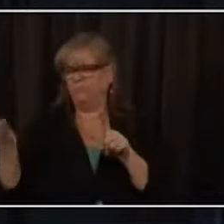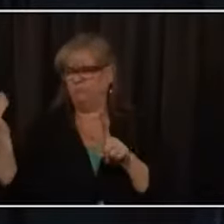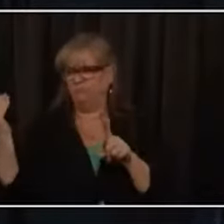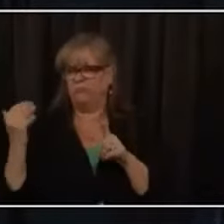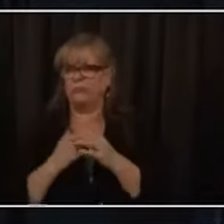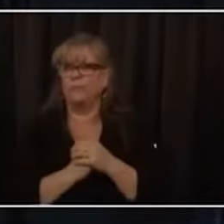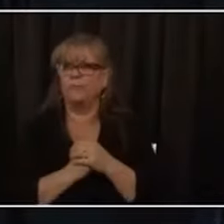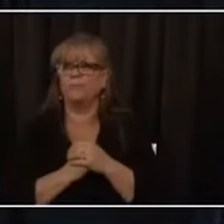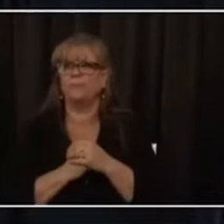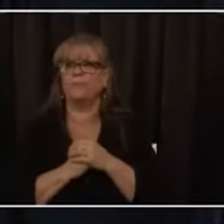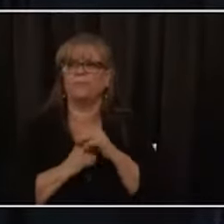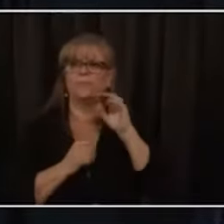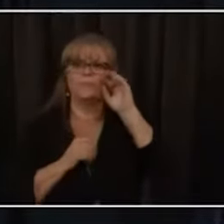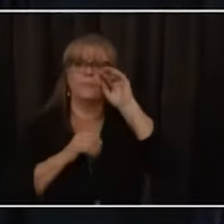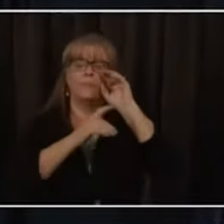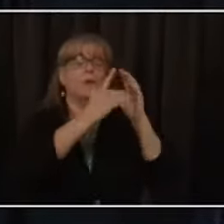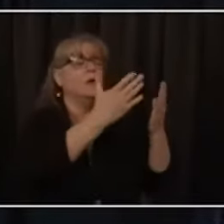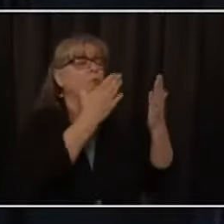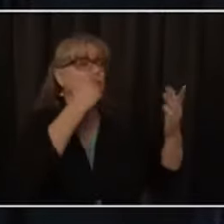Thank you, Governor.